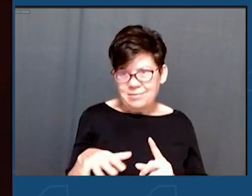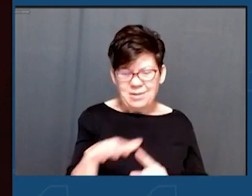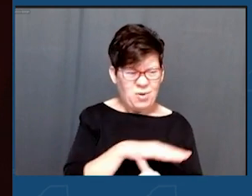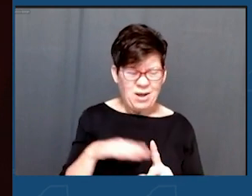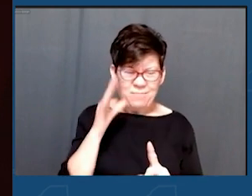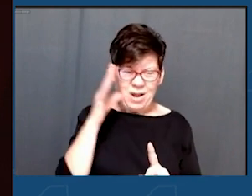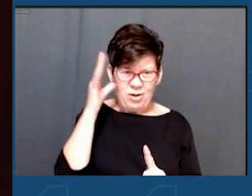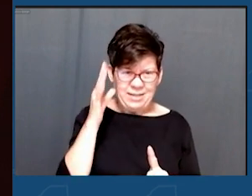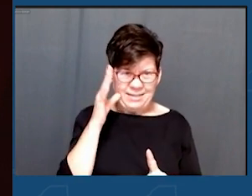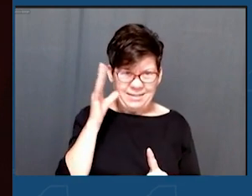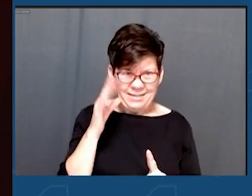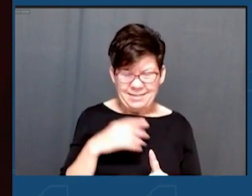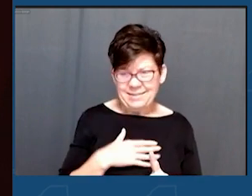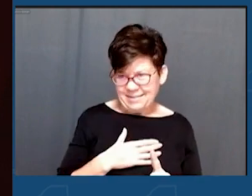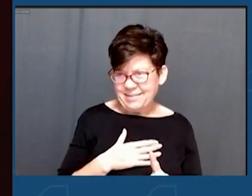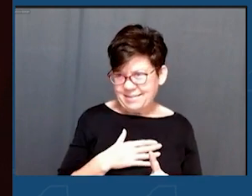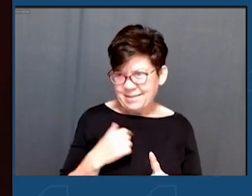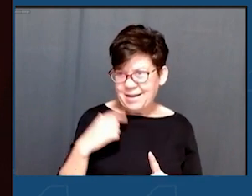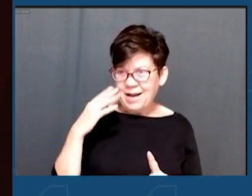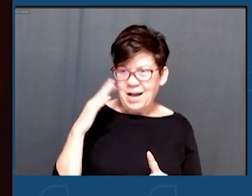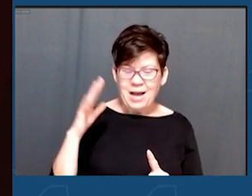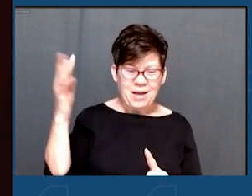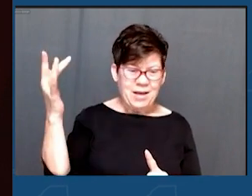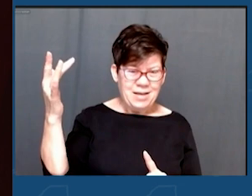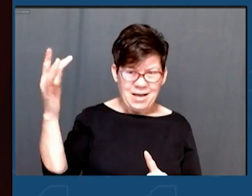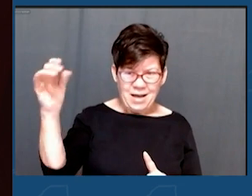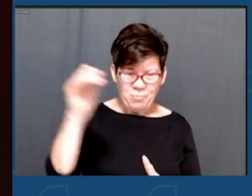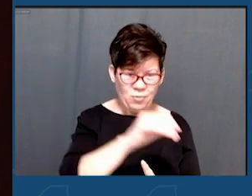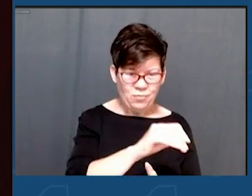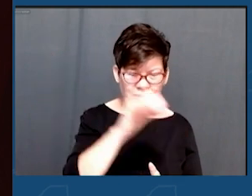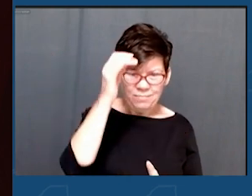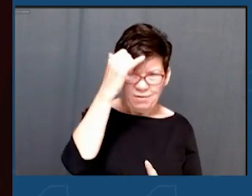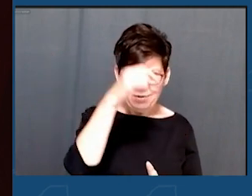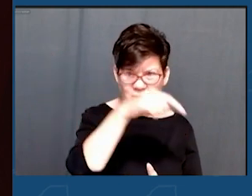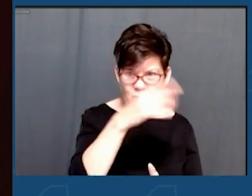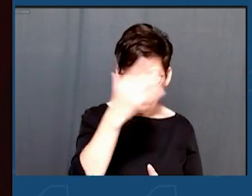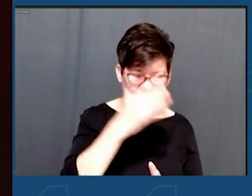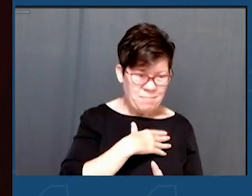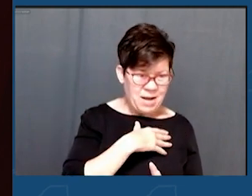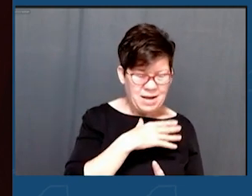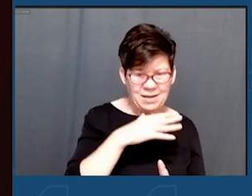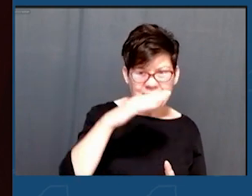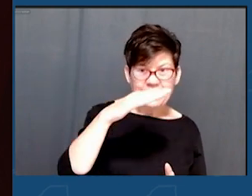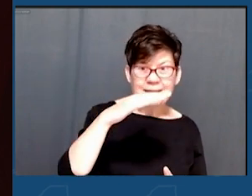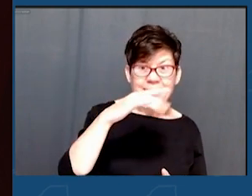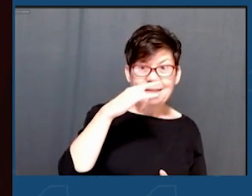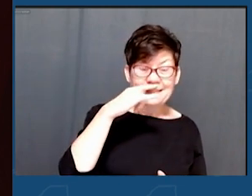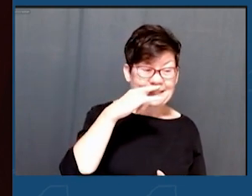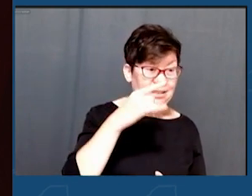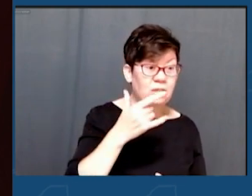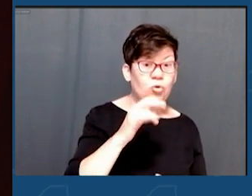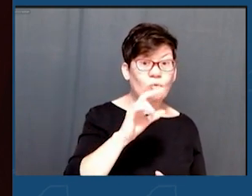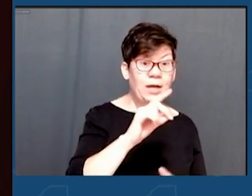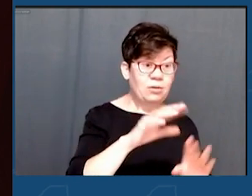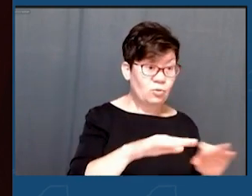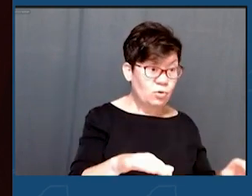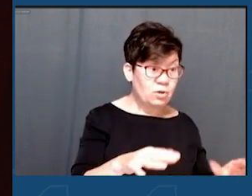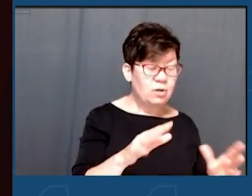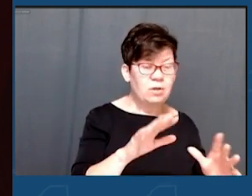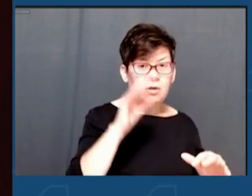moved back to Buffalo from Washington. But I wanted my kids to grow up around grandparents and aunts and uncles and have that sense